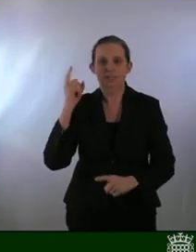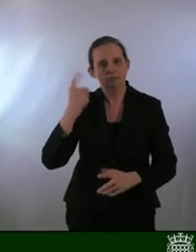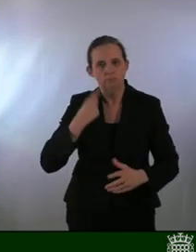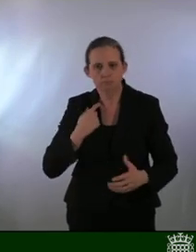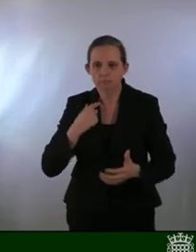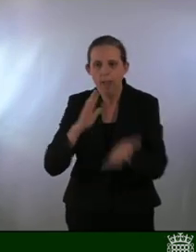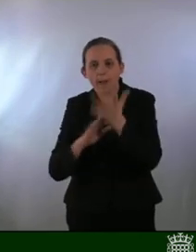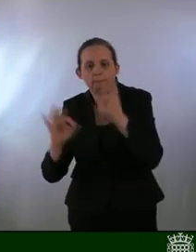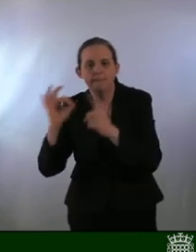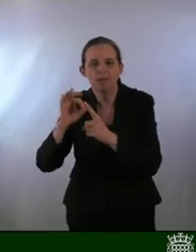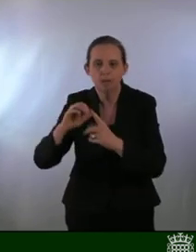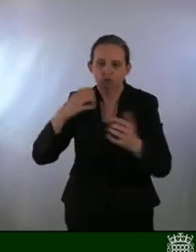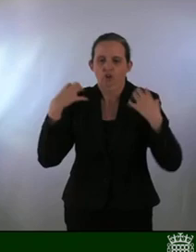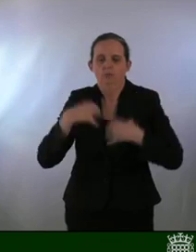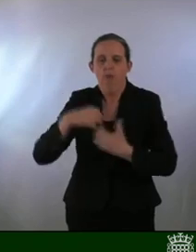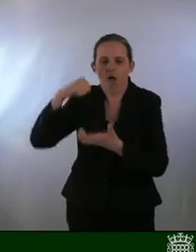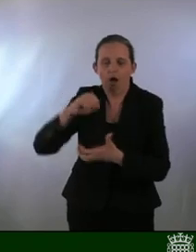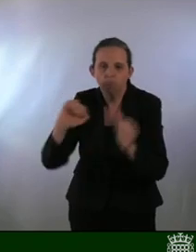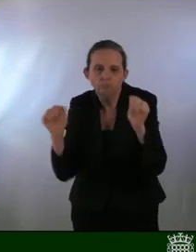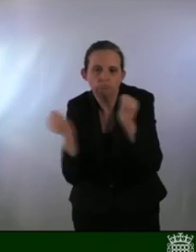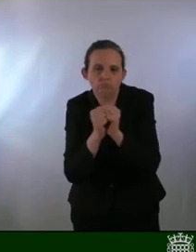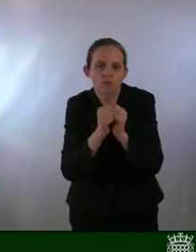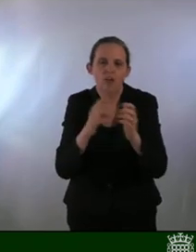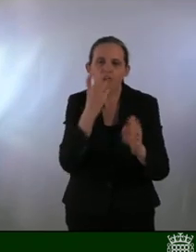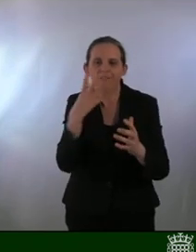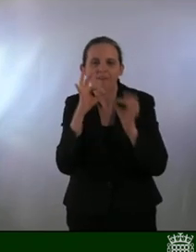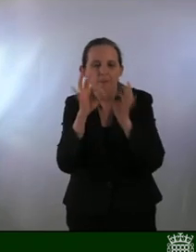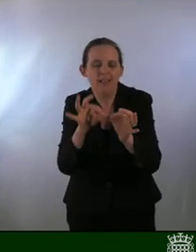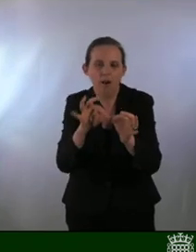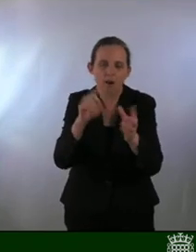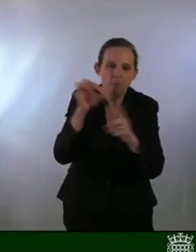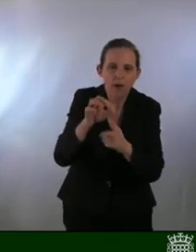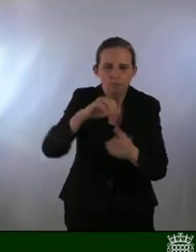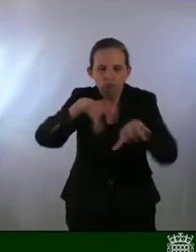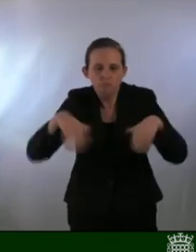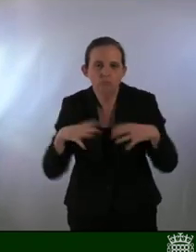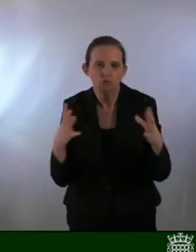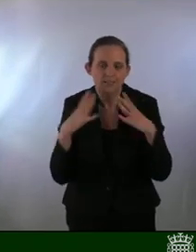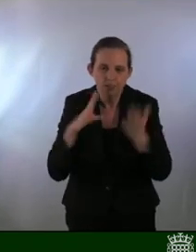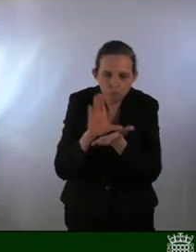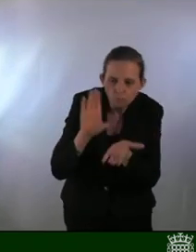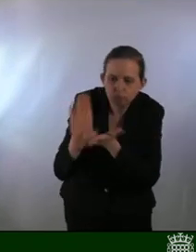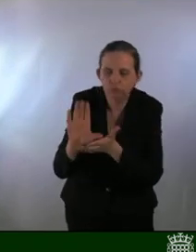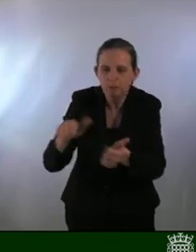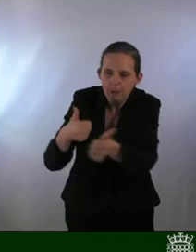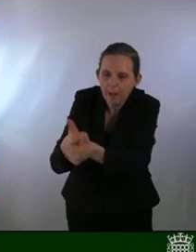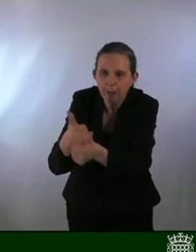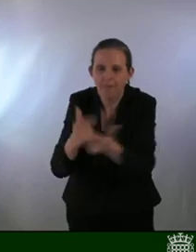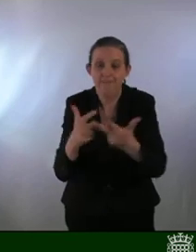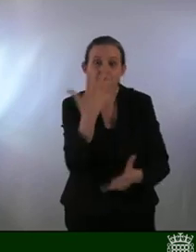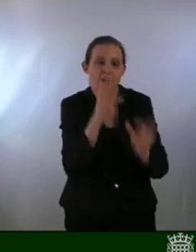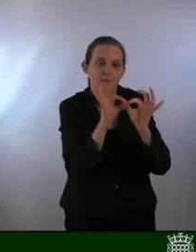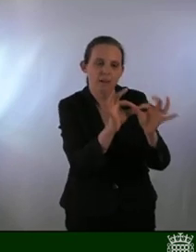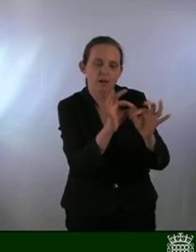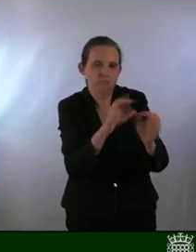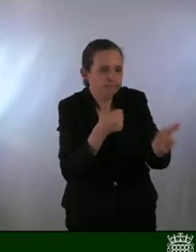confirmed a £30 billion package of financial firepower, including a £5 billion contingency fund to ensure that the NHS and social